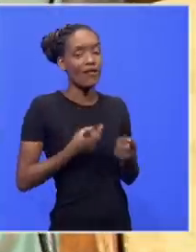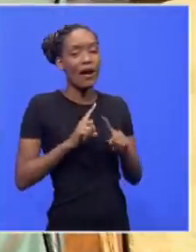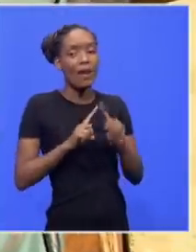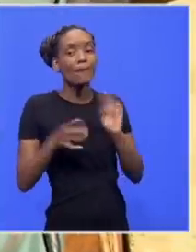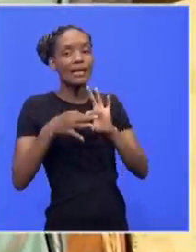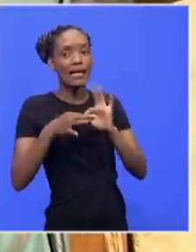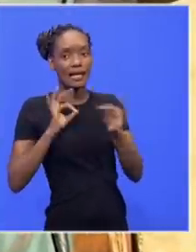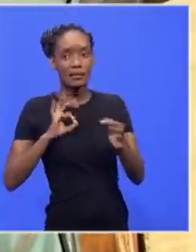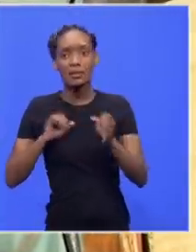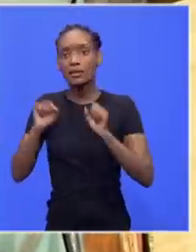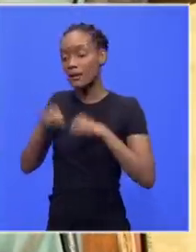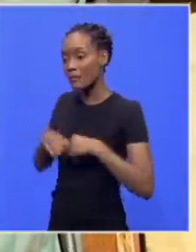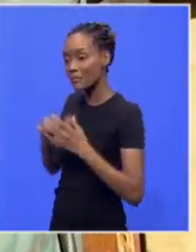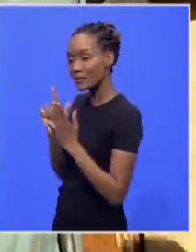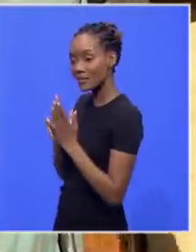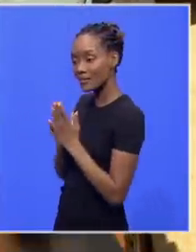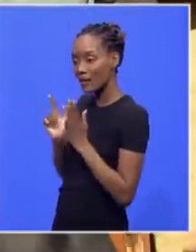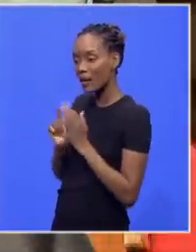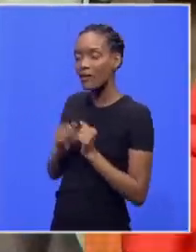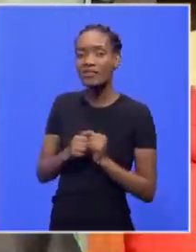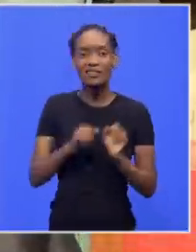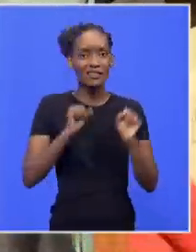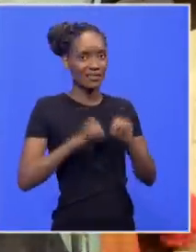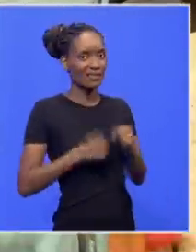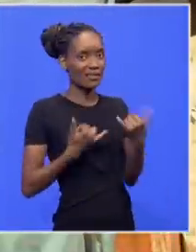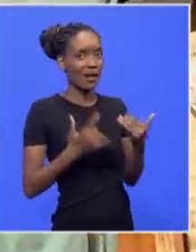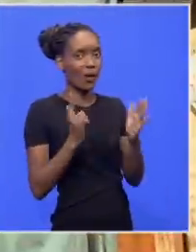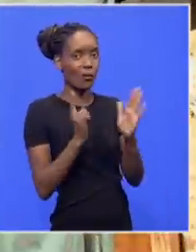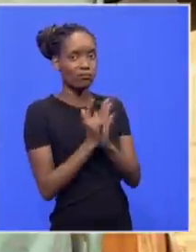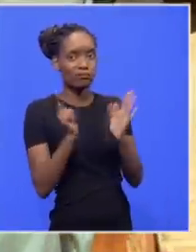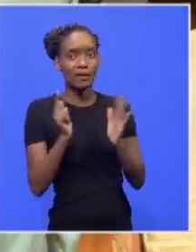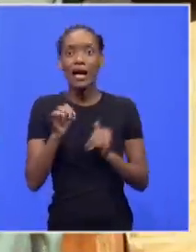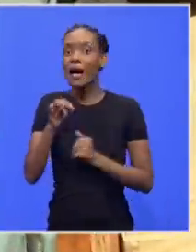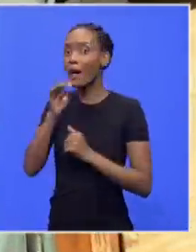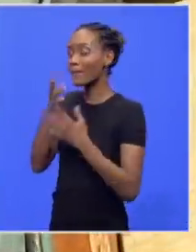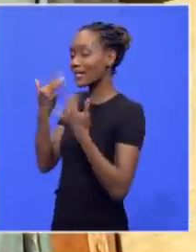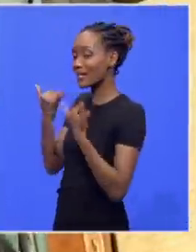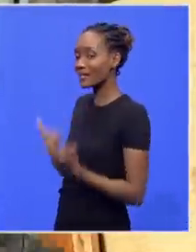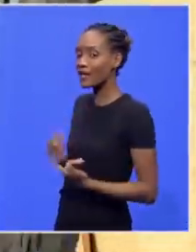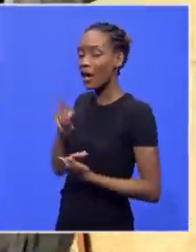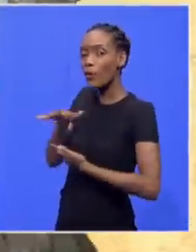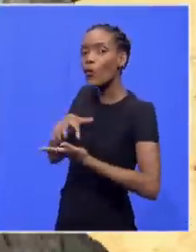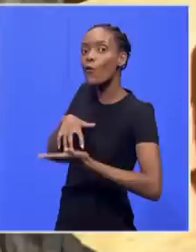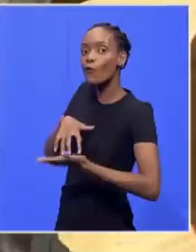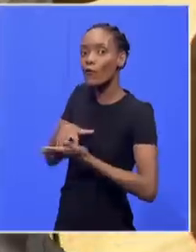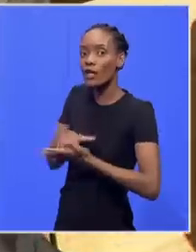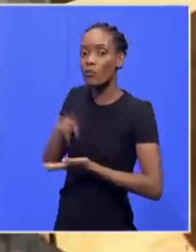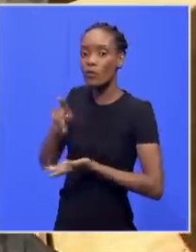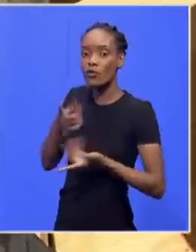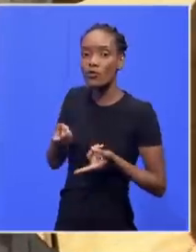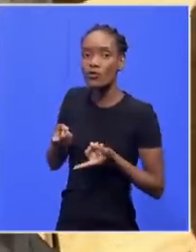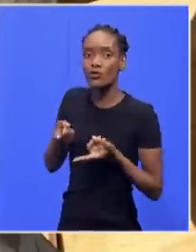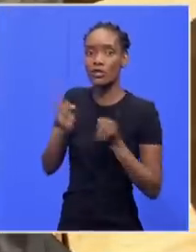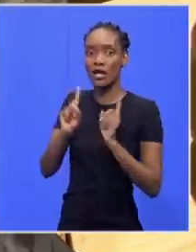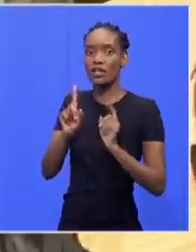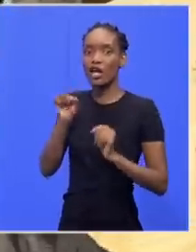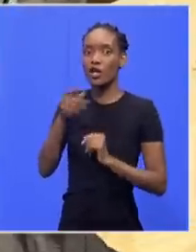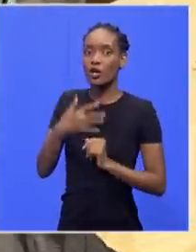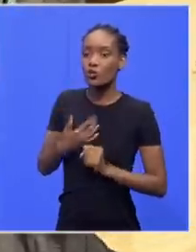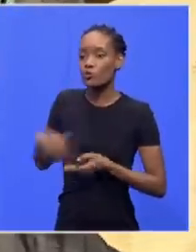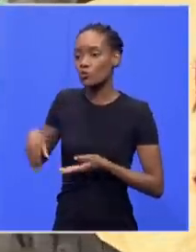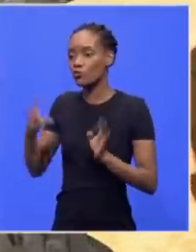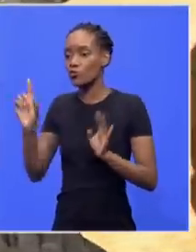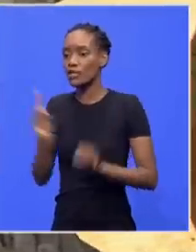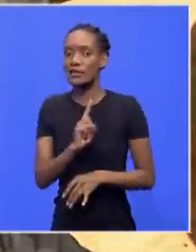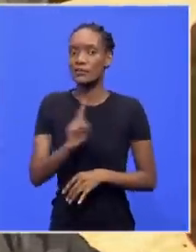Illegally. So does that not make you more vulnerable? You are more in danger if you will be wandering in the streets since you do not want to go back